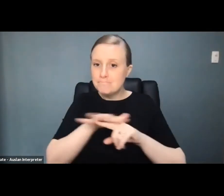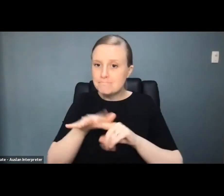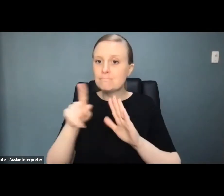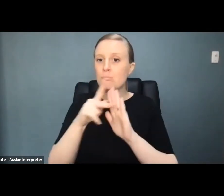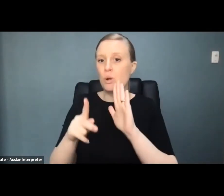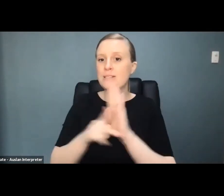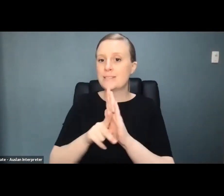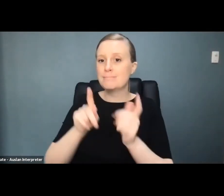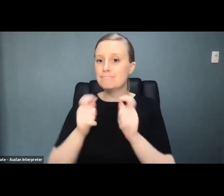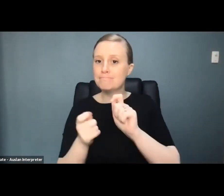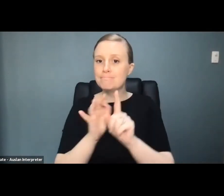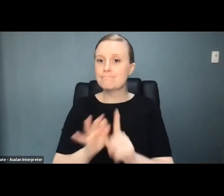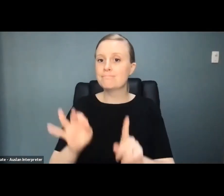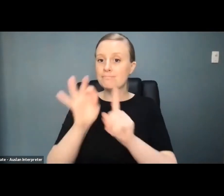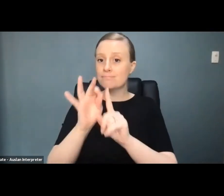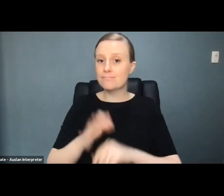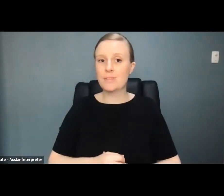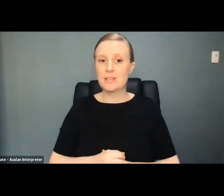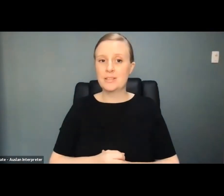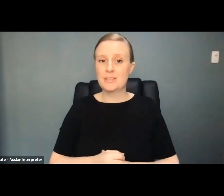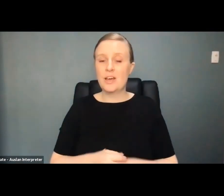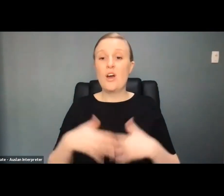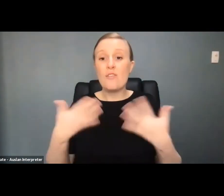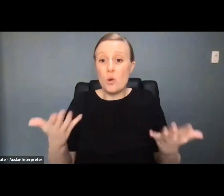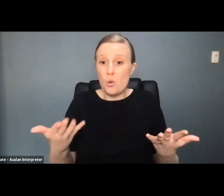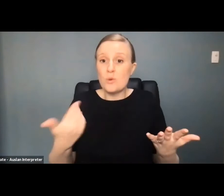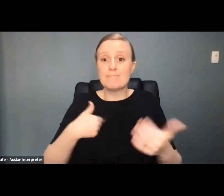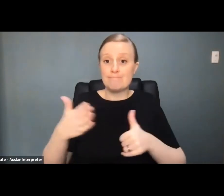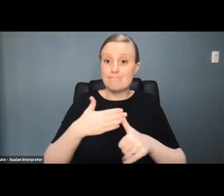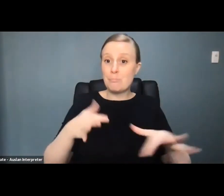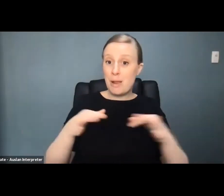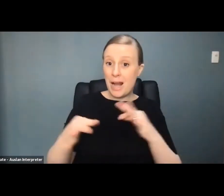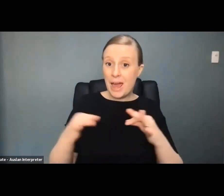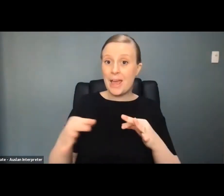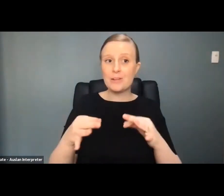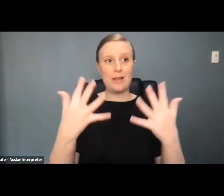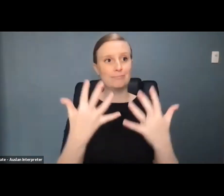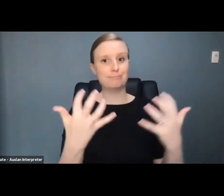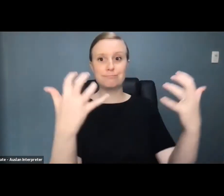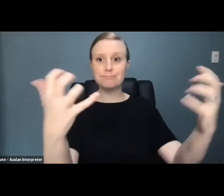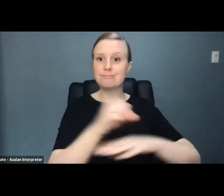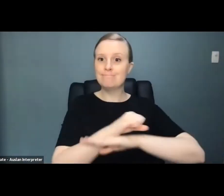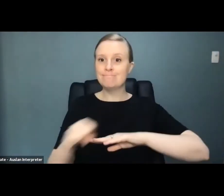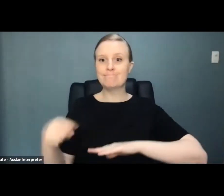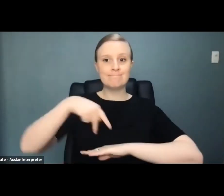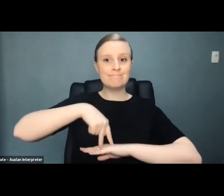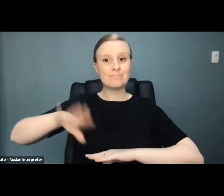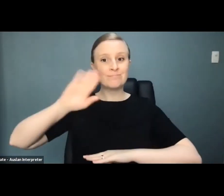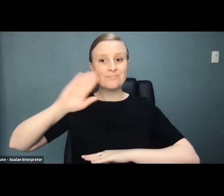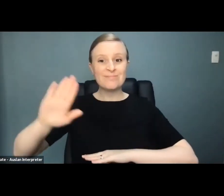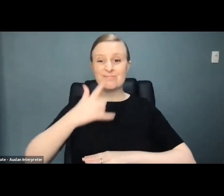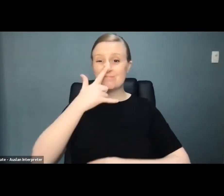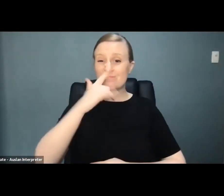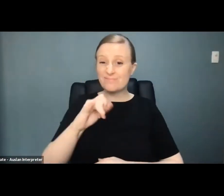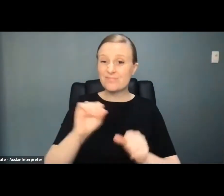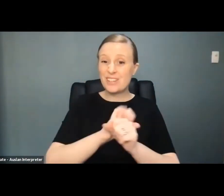originally intended to be in person on campus at UNSW, but the events of this year have meant that's not possible. I'm told